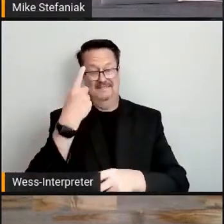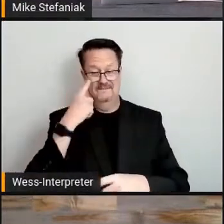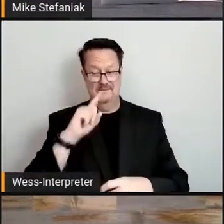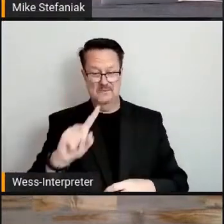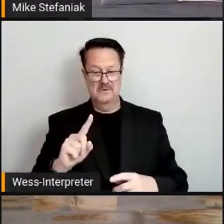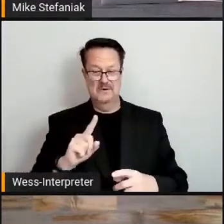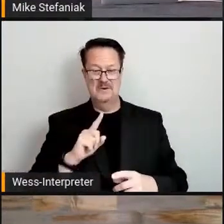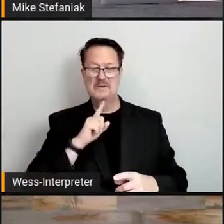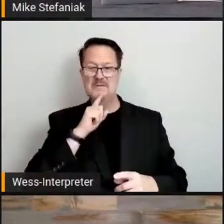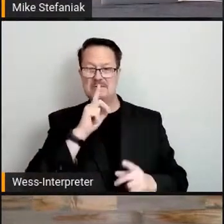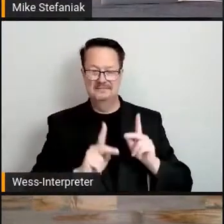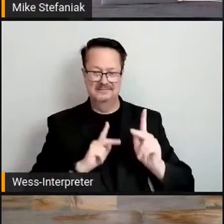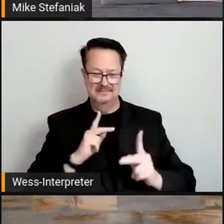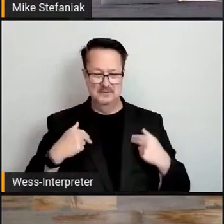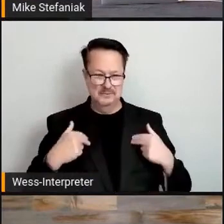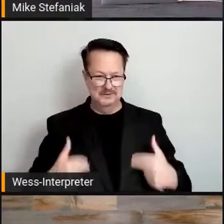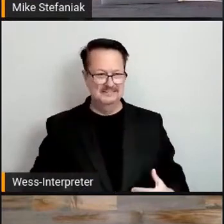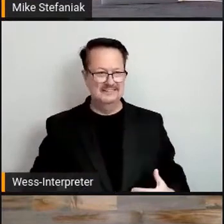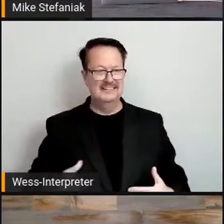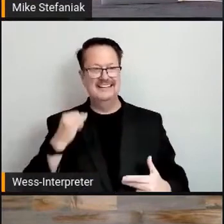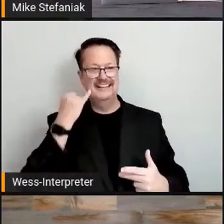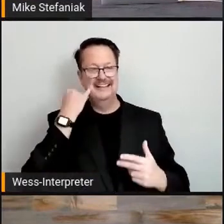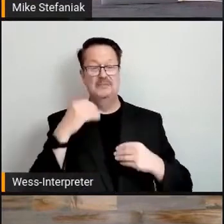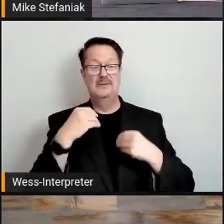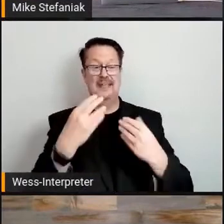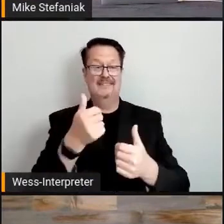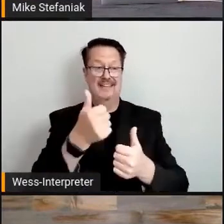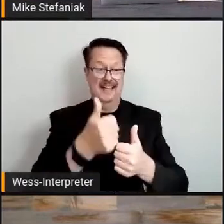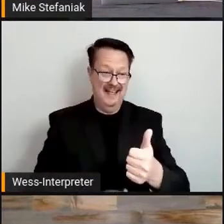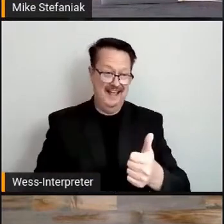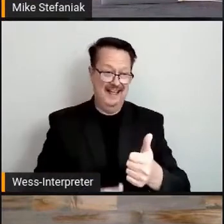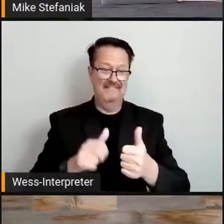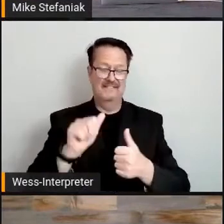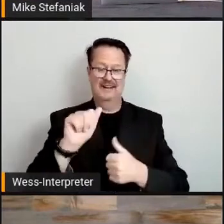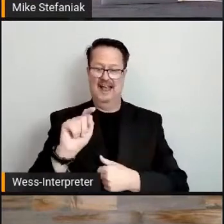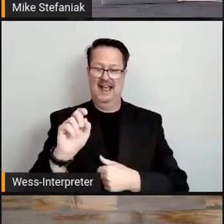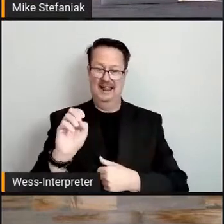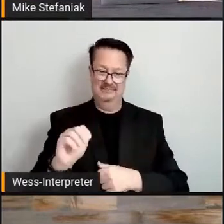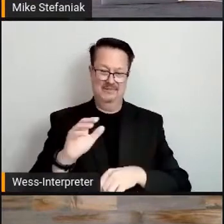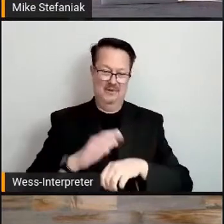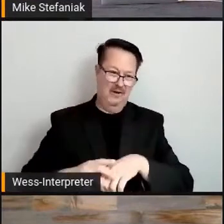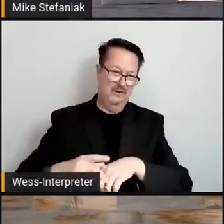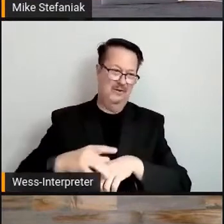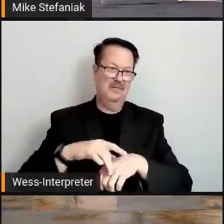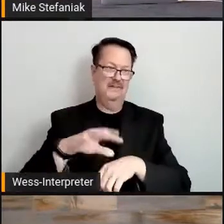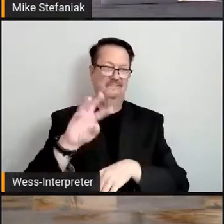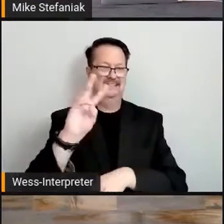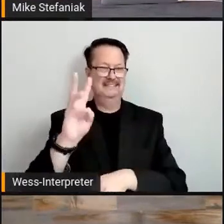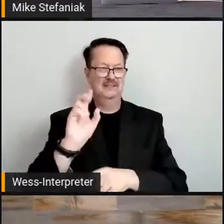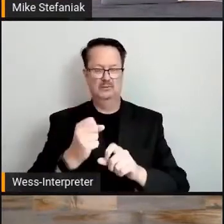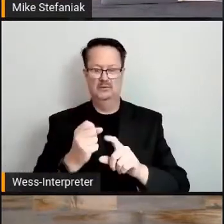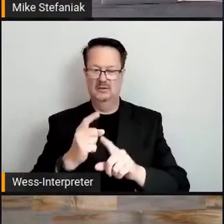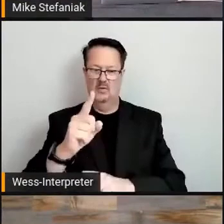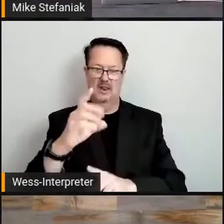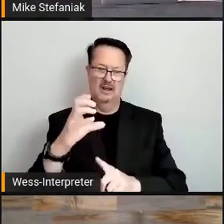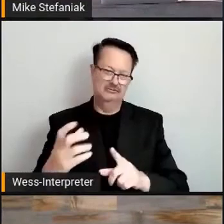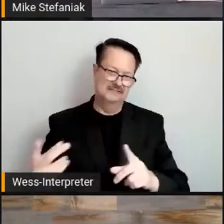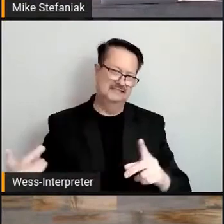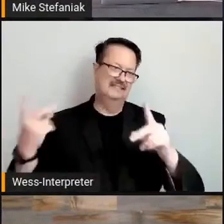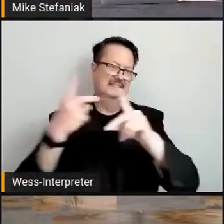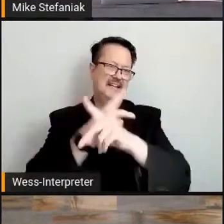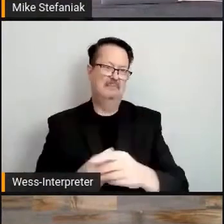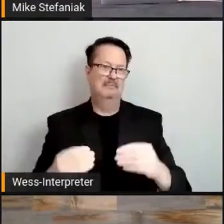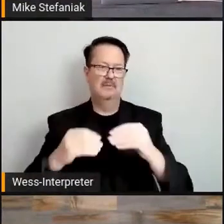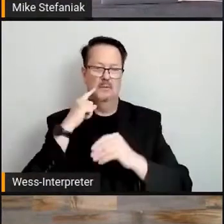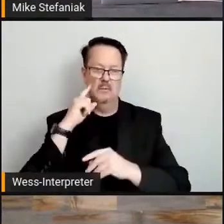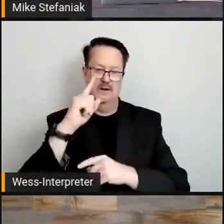think if you gave every atom on planet Earth a v6 address, you could do that 100 times over for another 100 Earths.